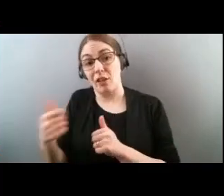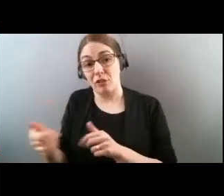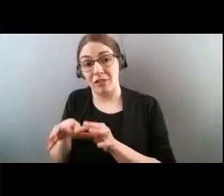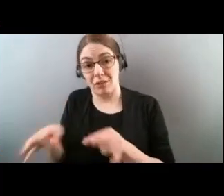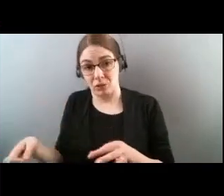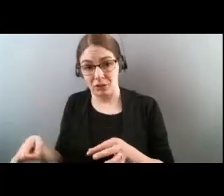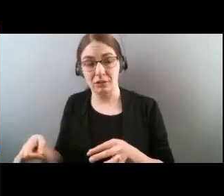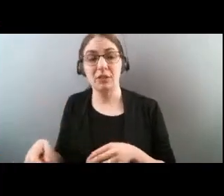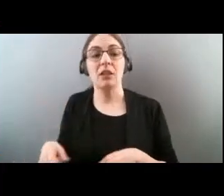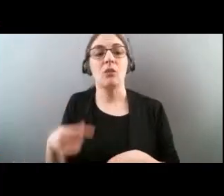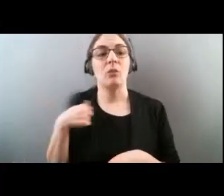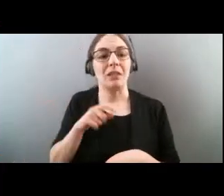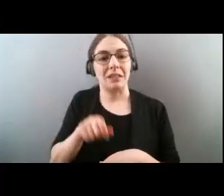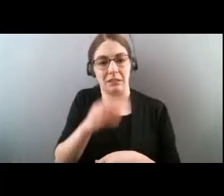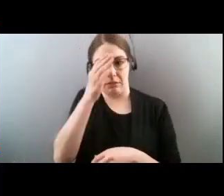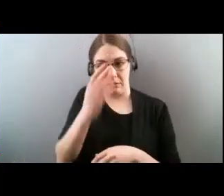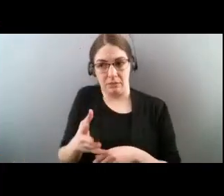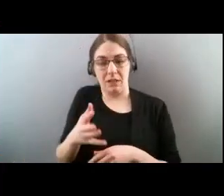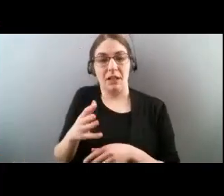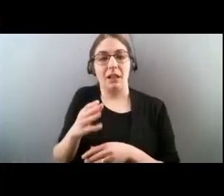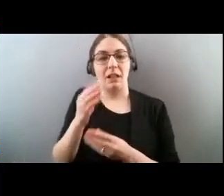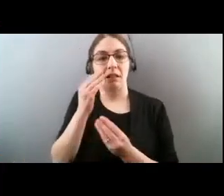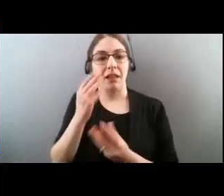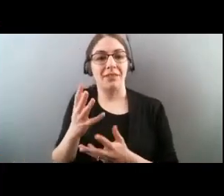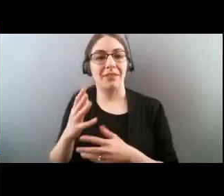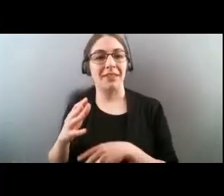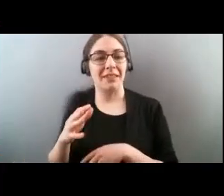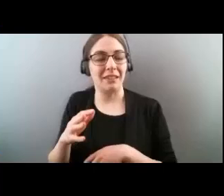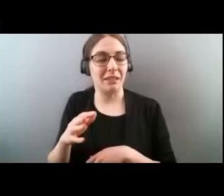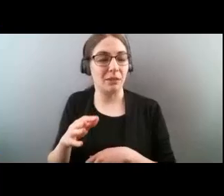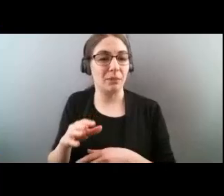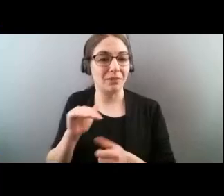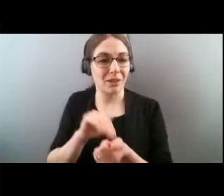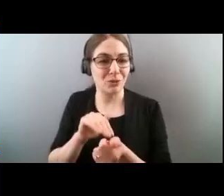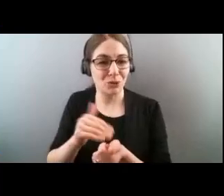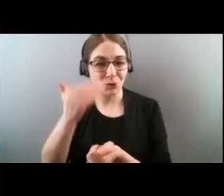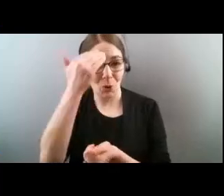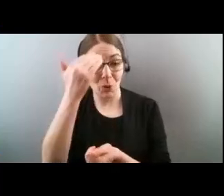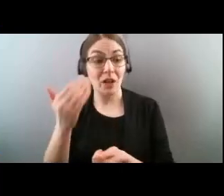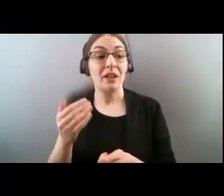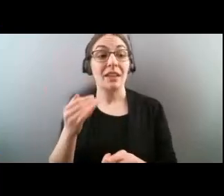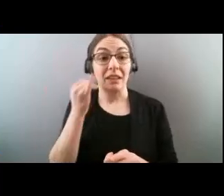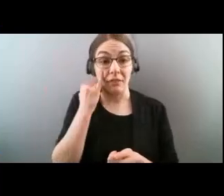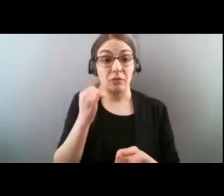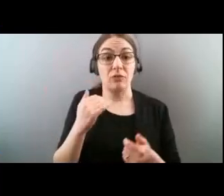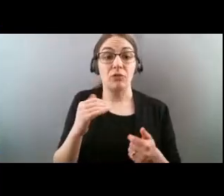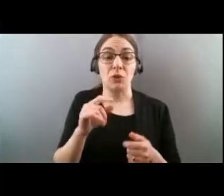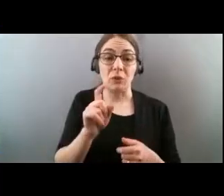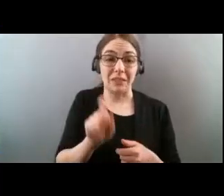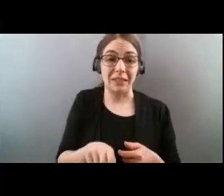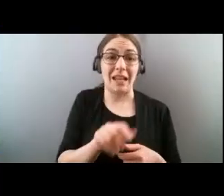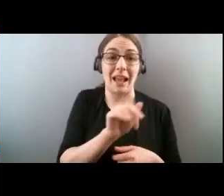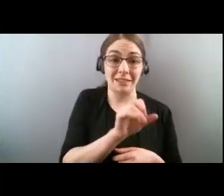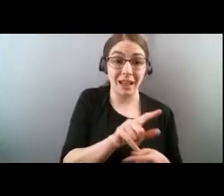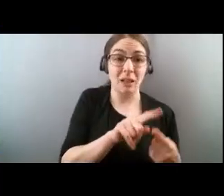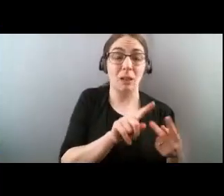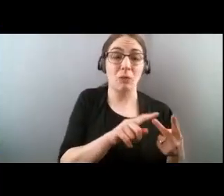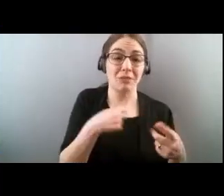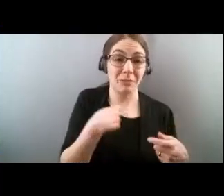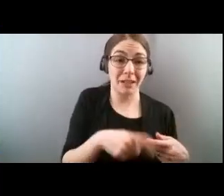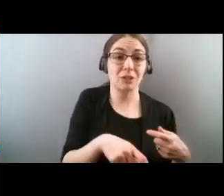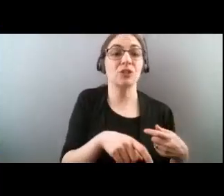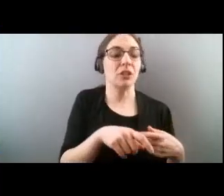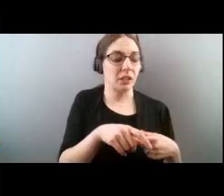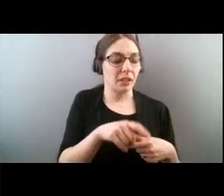ASL interpreter, you're going to do this because we have an in-person resource for you. But if you're looking for another interpreter, you're going to do this because those resources are harder for us to come